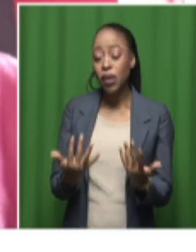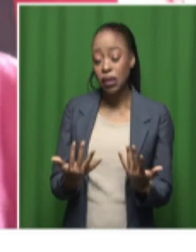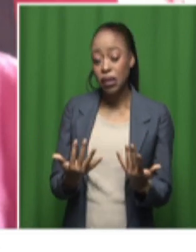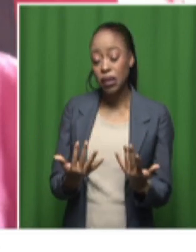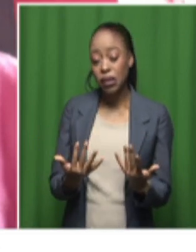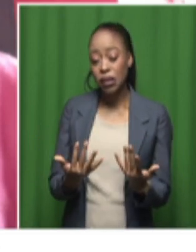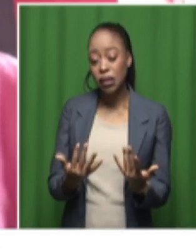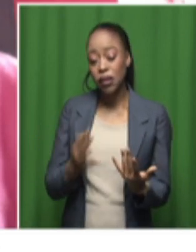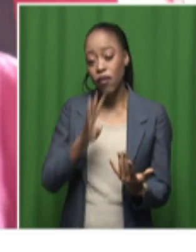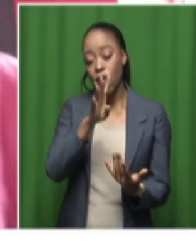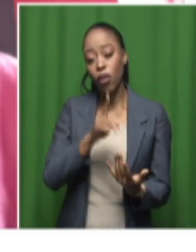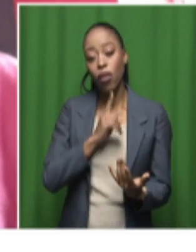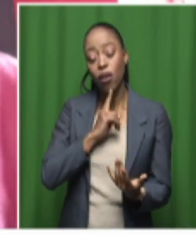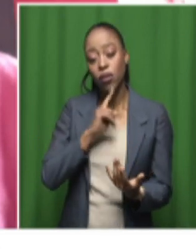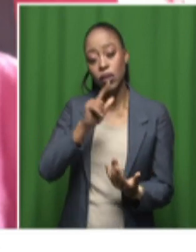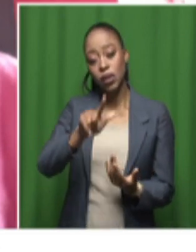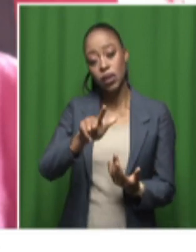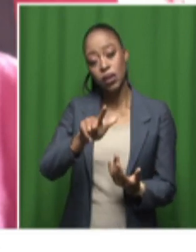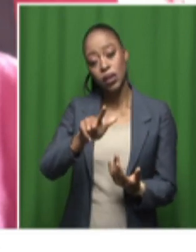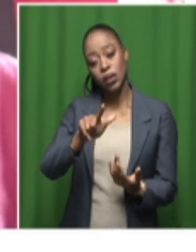at